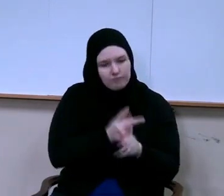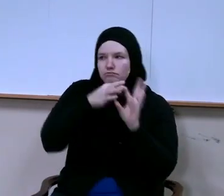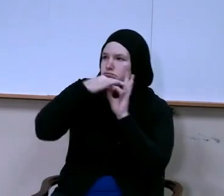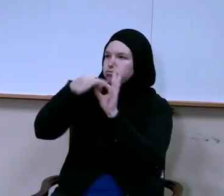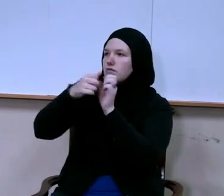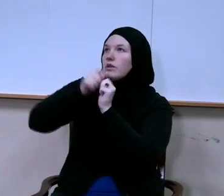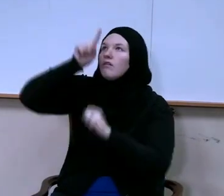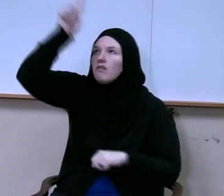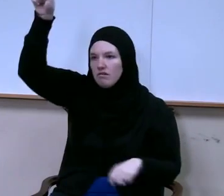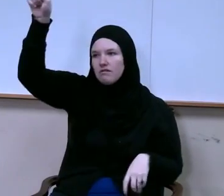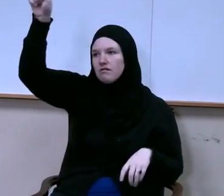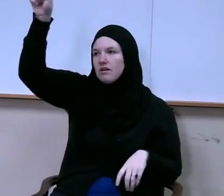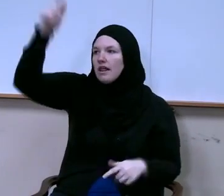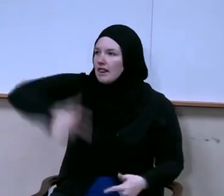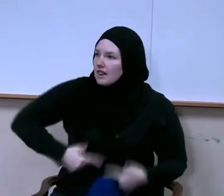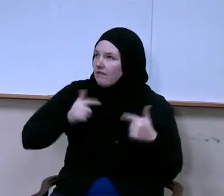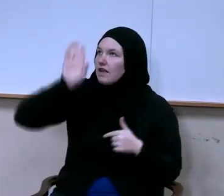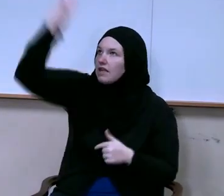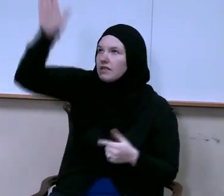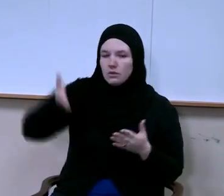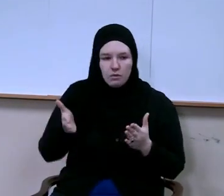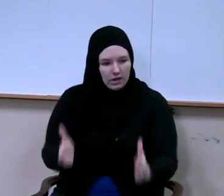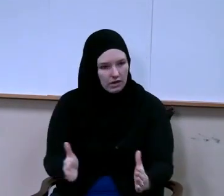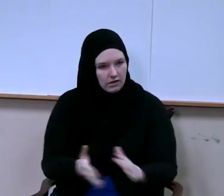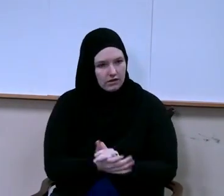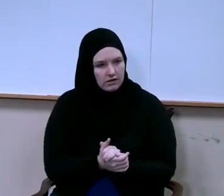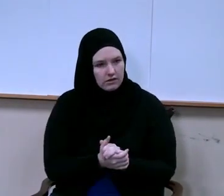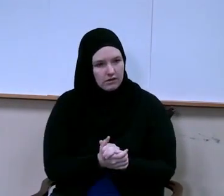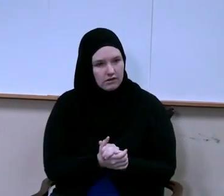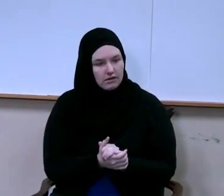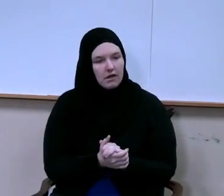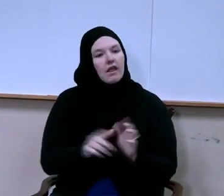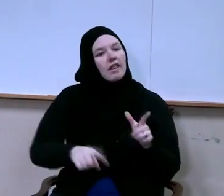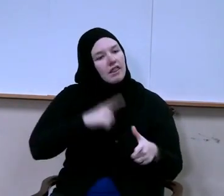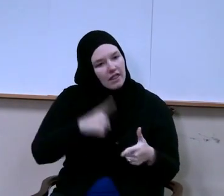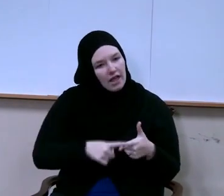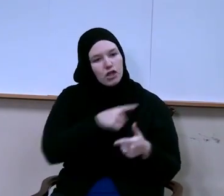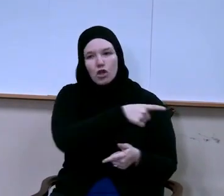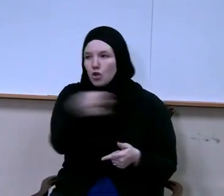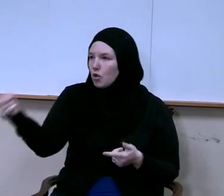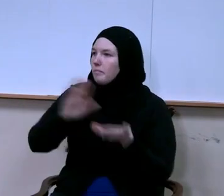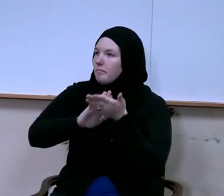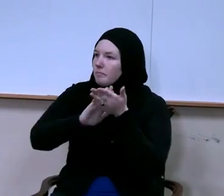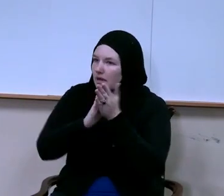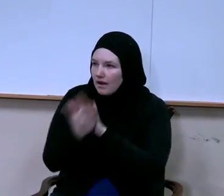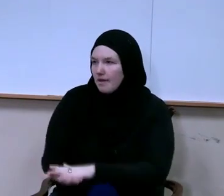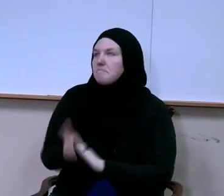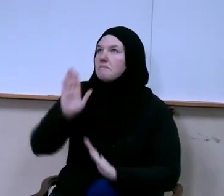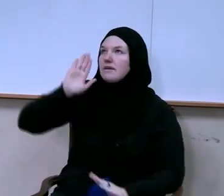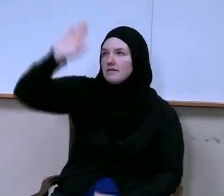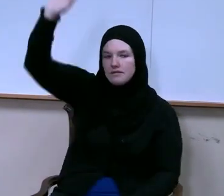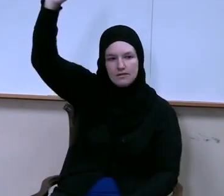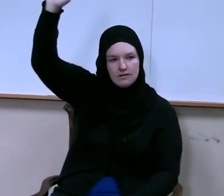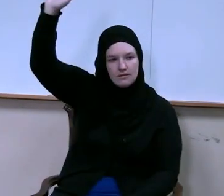Allah, living His way, making things His way. Then you become His. You become